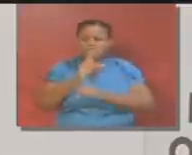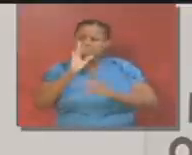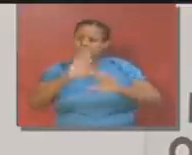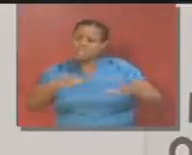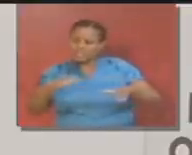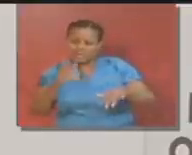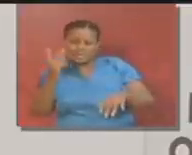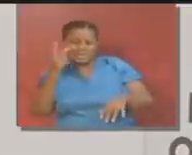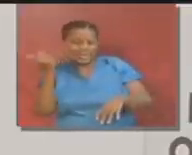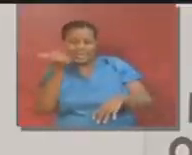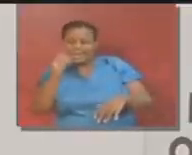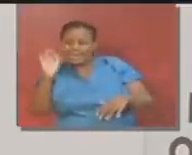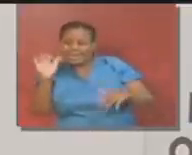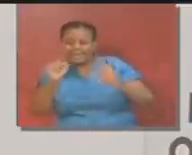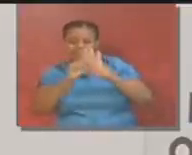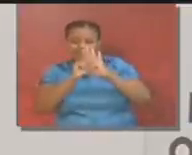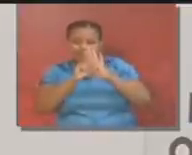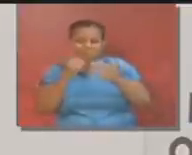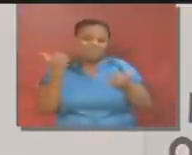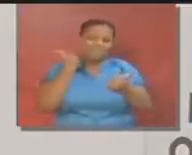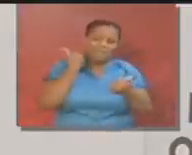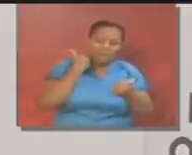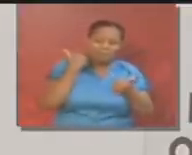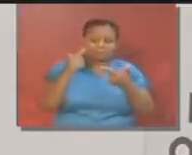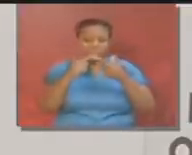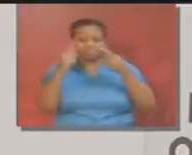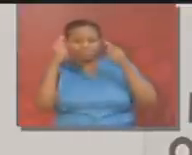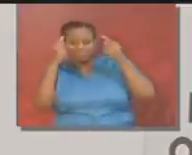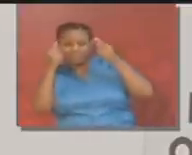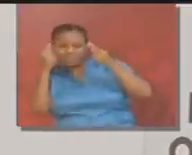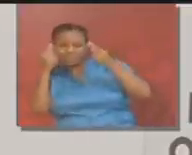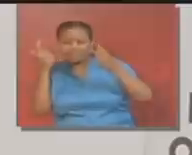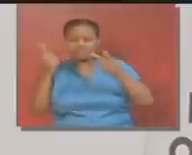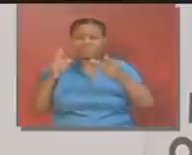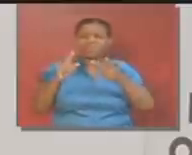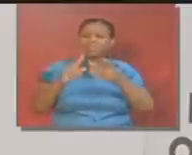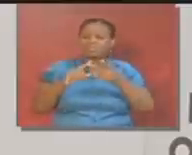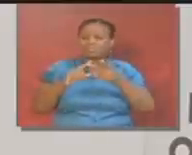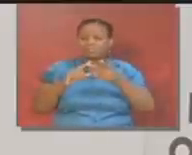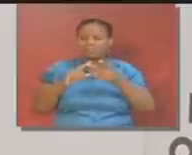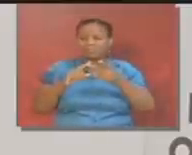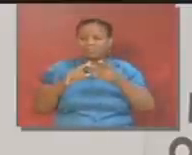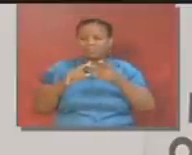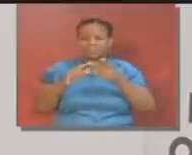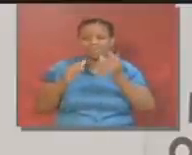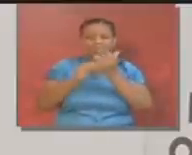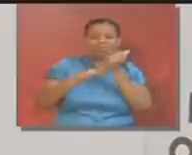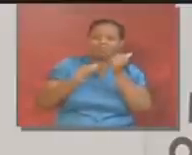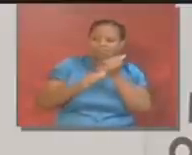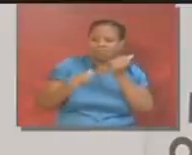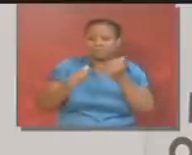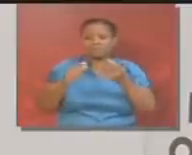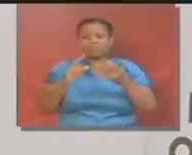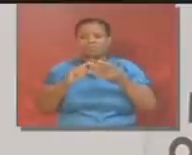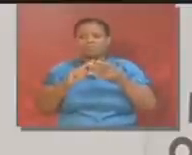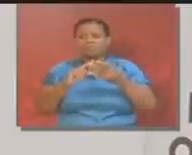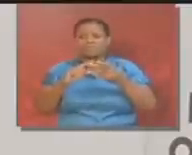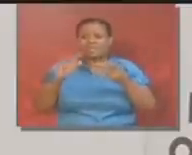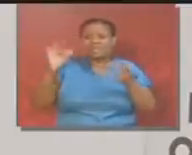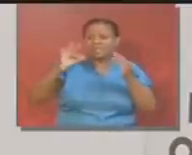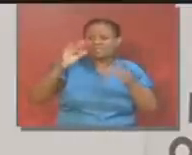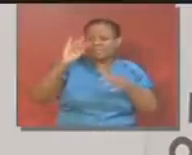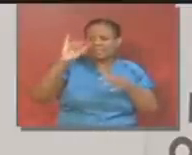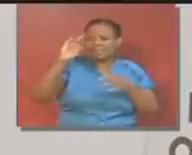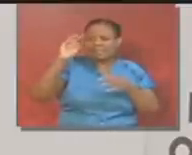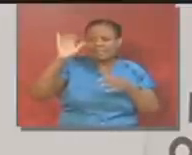a family medicine person or emergency medicine physician or a pediatrician, is to also be aware themselves and to pick